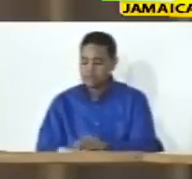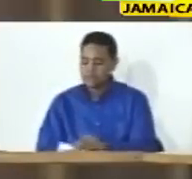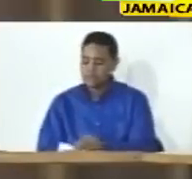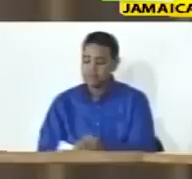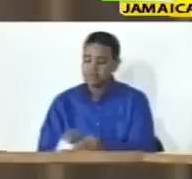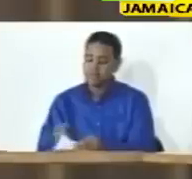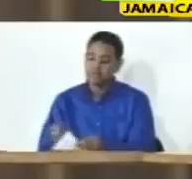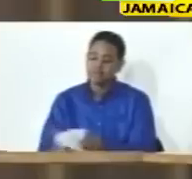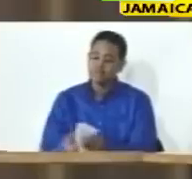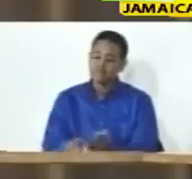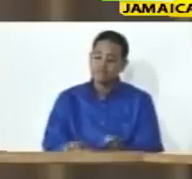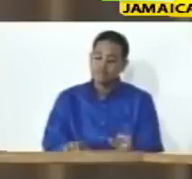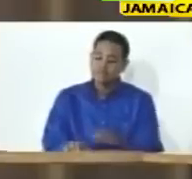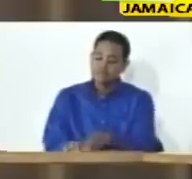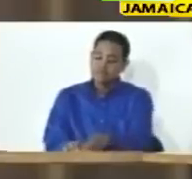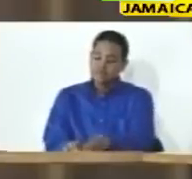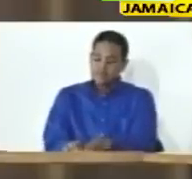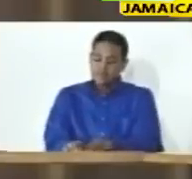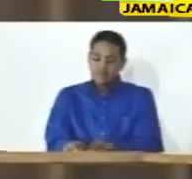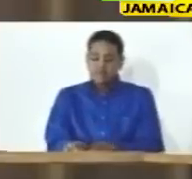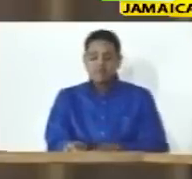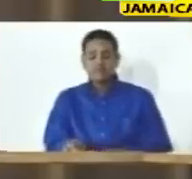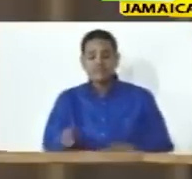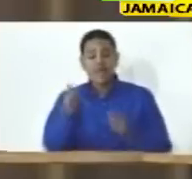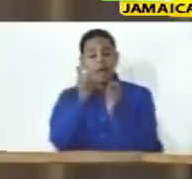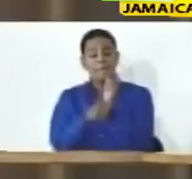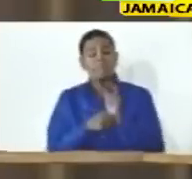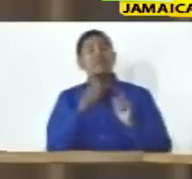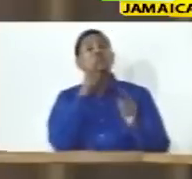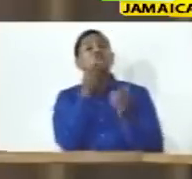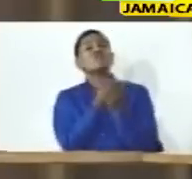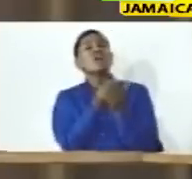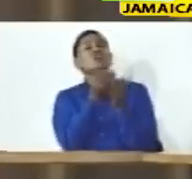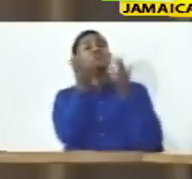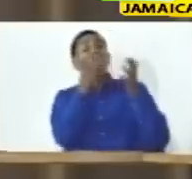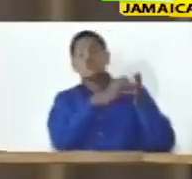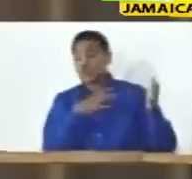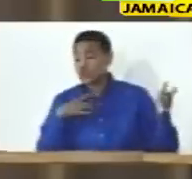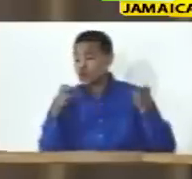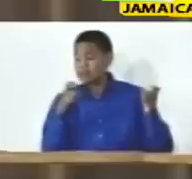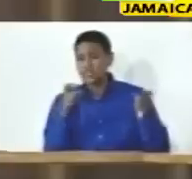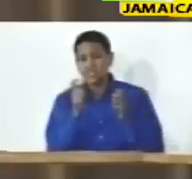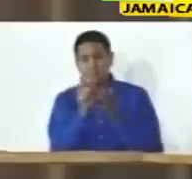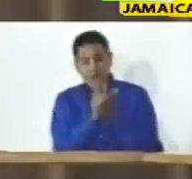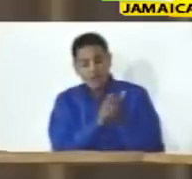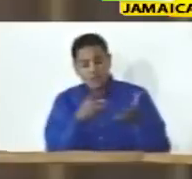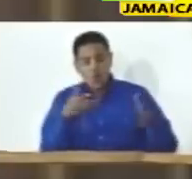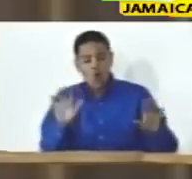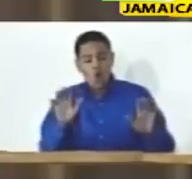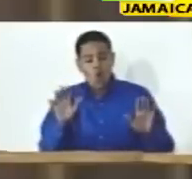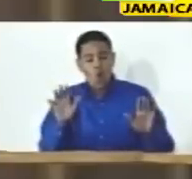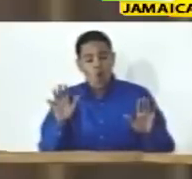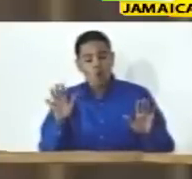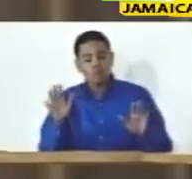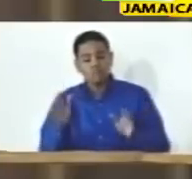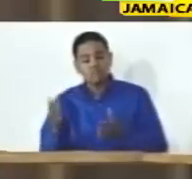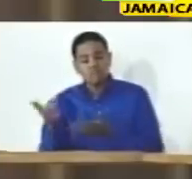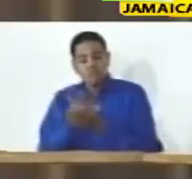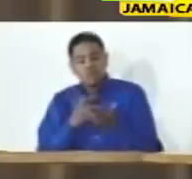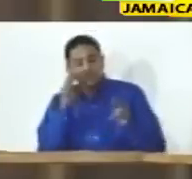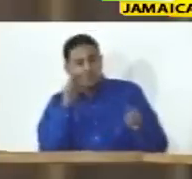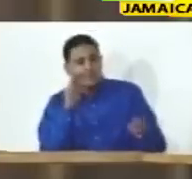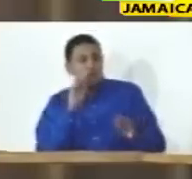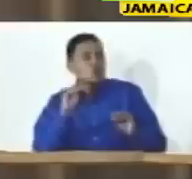Services Commission Act to facilitate consolidated supervision for non-deposit taking groups.